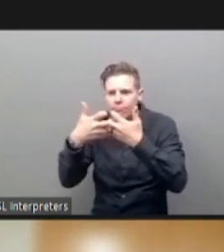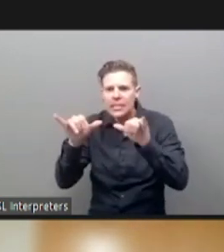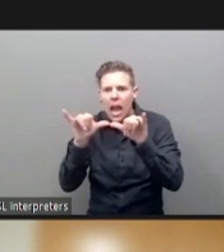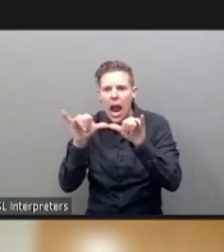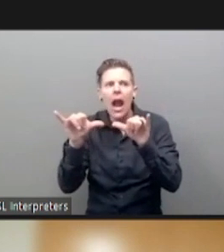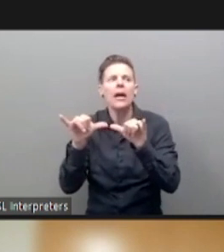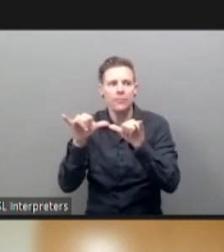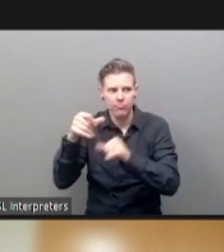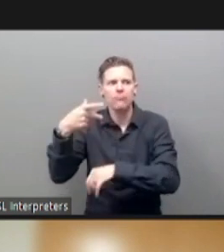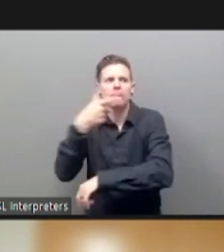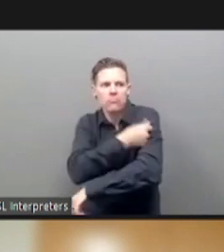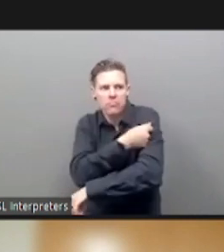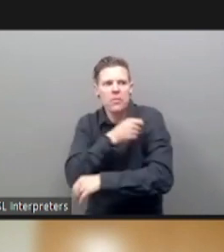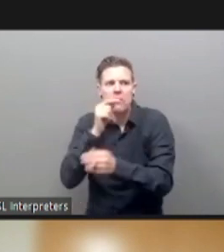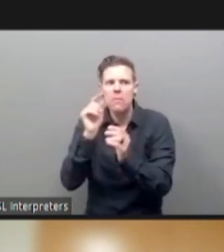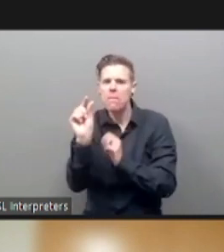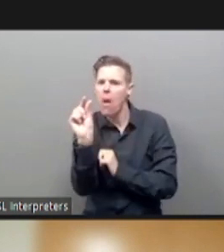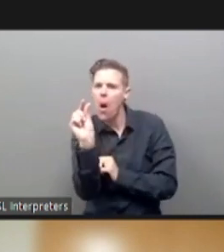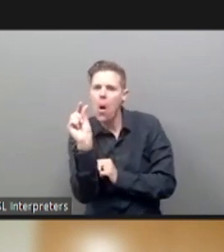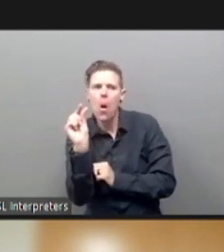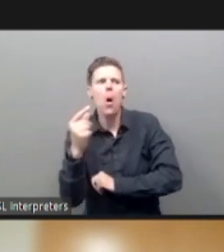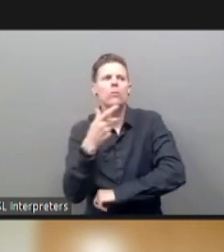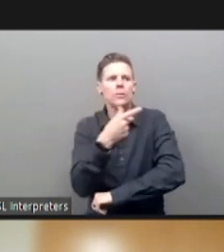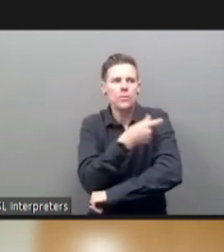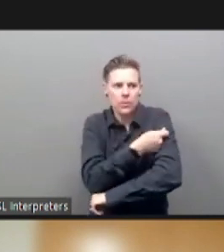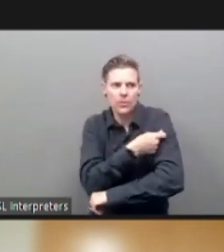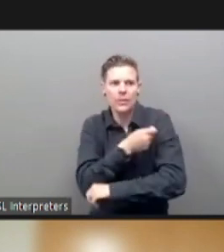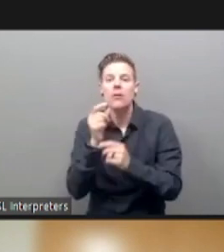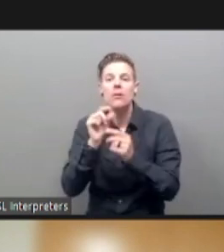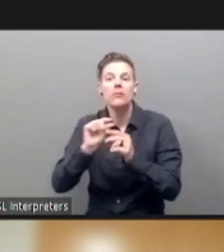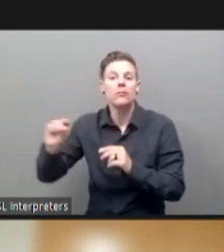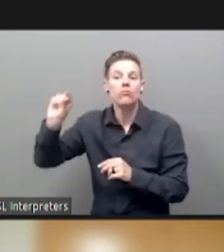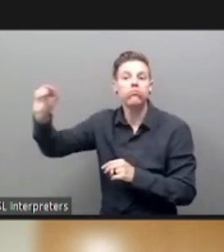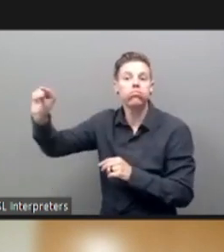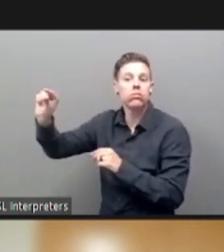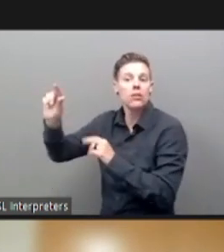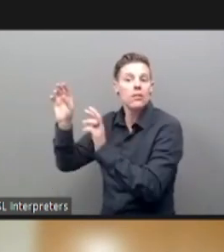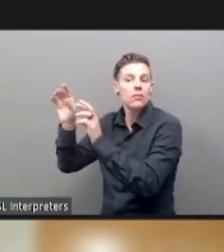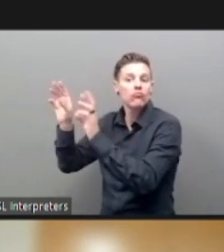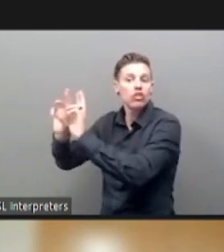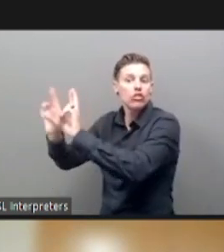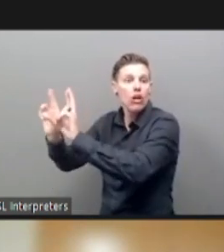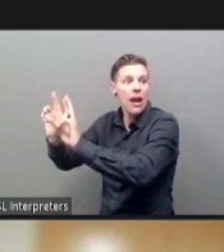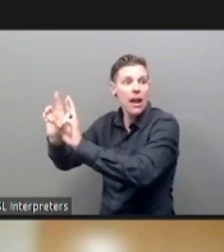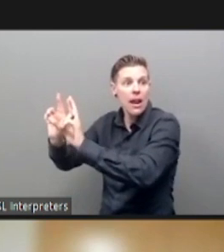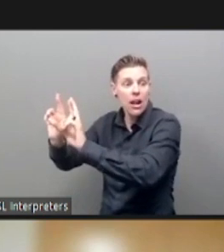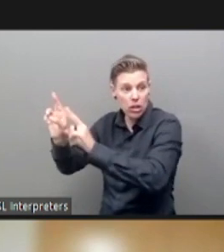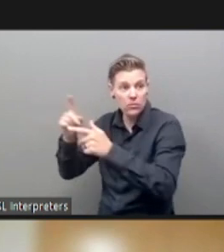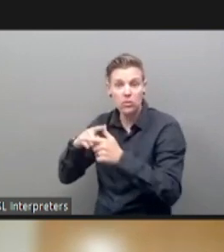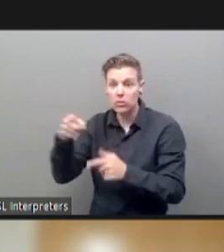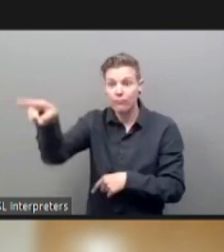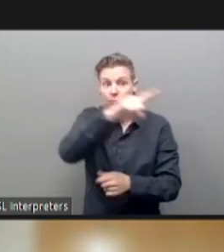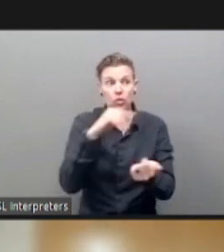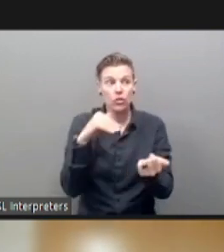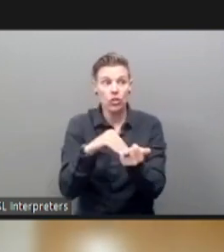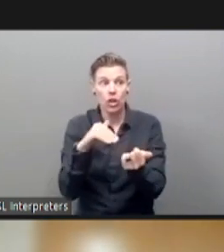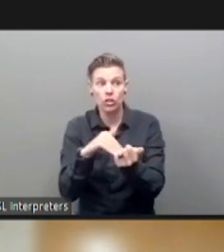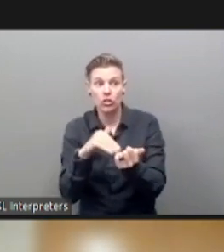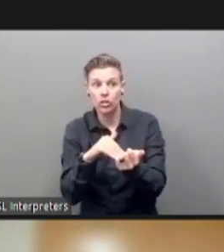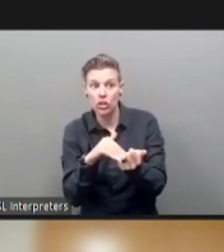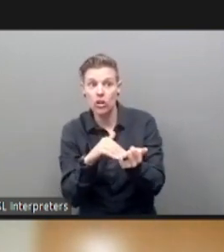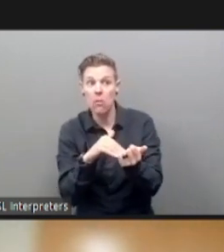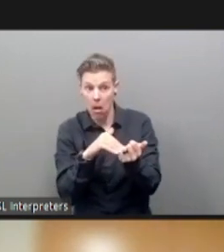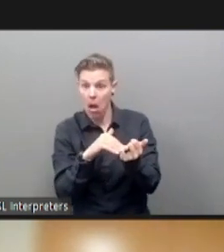can be extended in your refrigerator. So if you are a pediatrician and you haven't signed up yet to be a